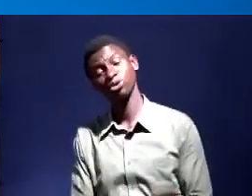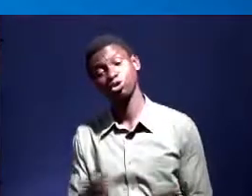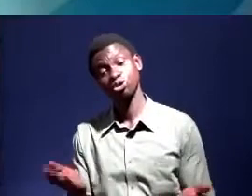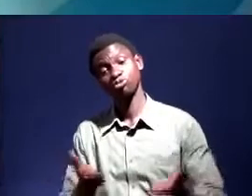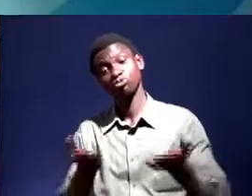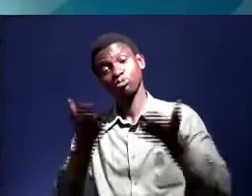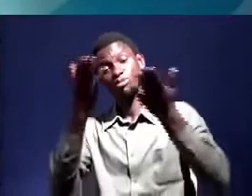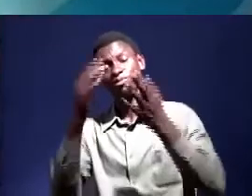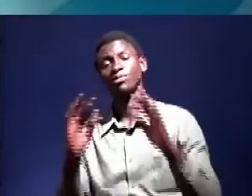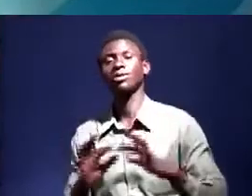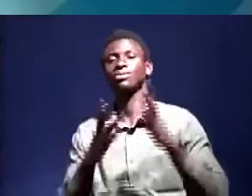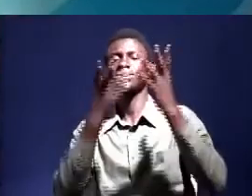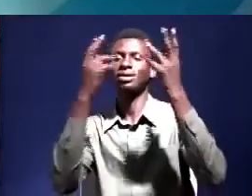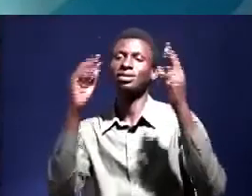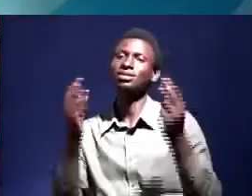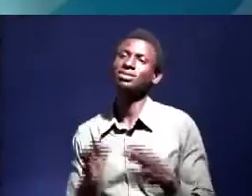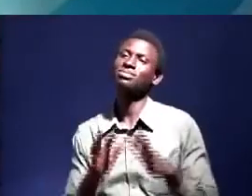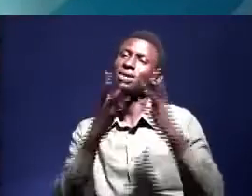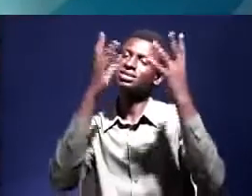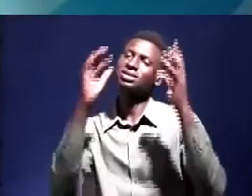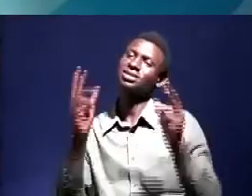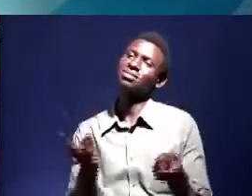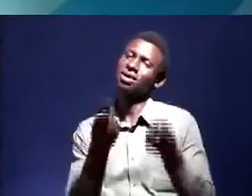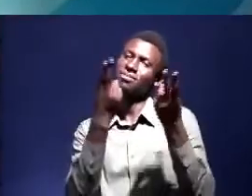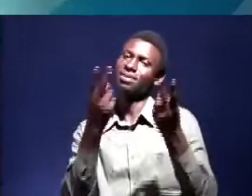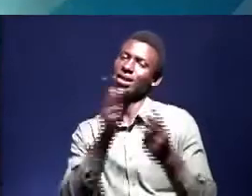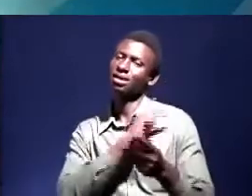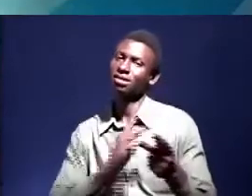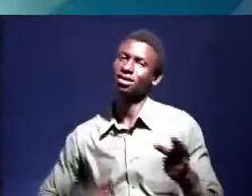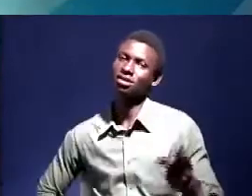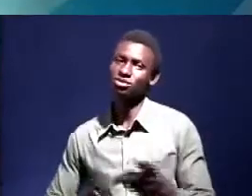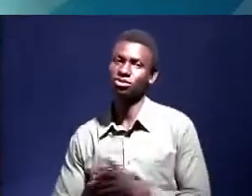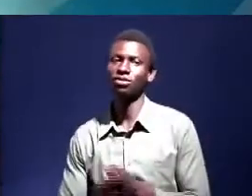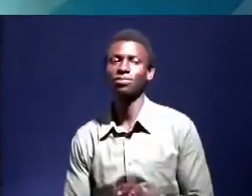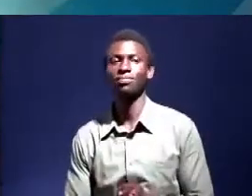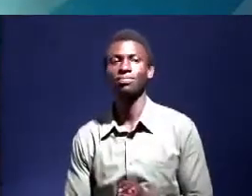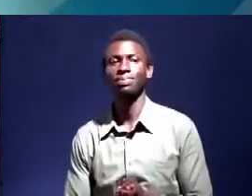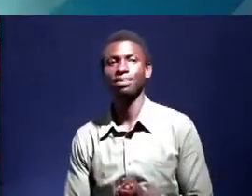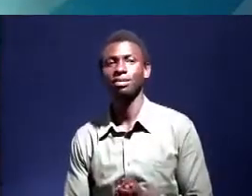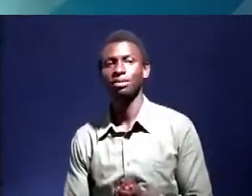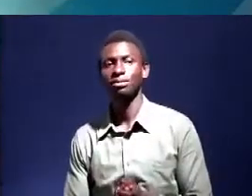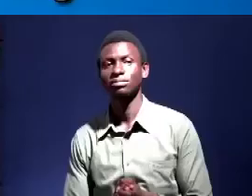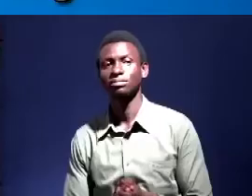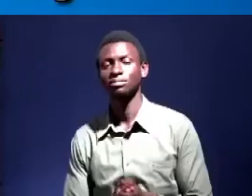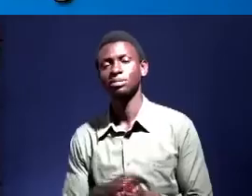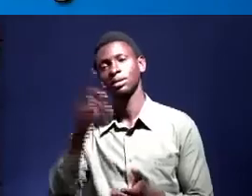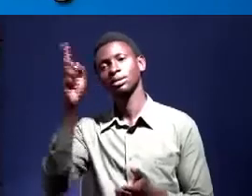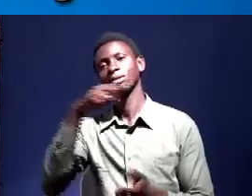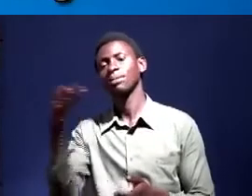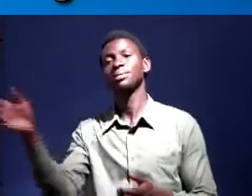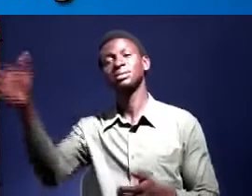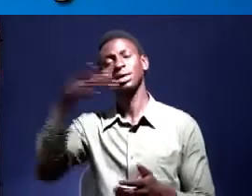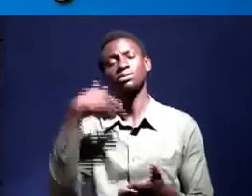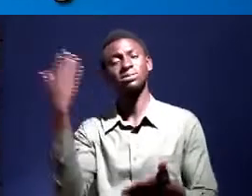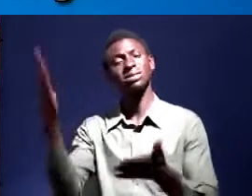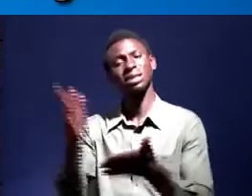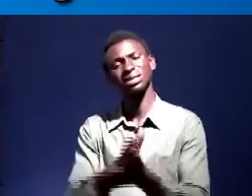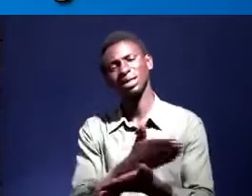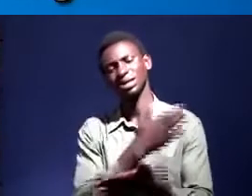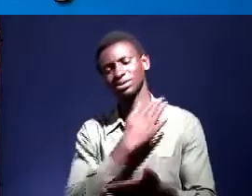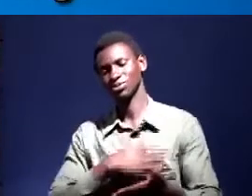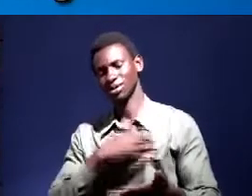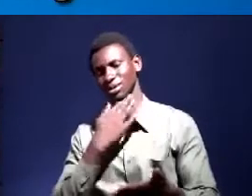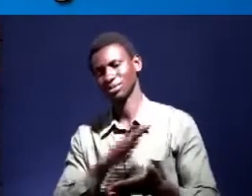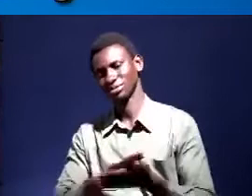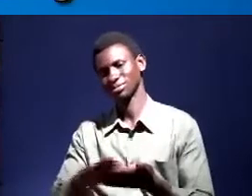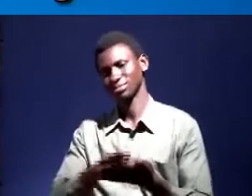We are totally immersed and our sins are cleansed. They're buried in the watery